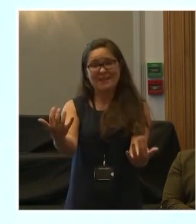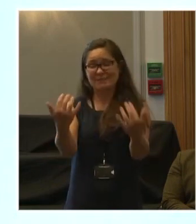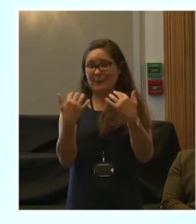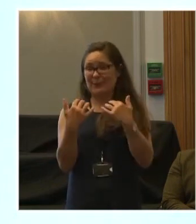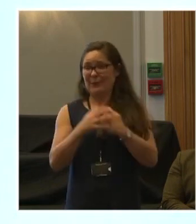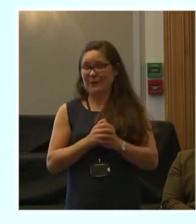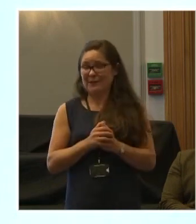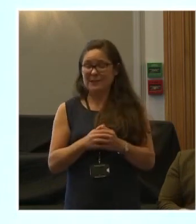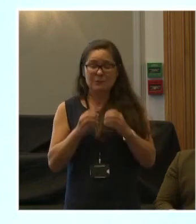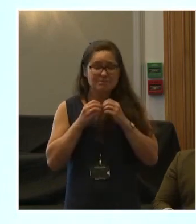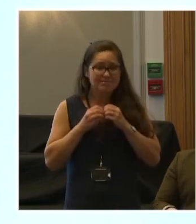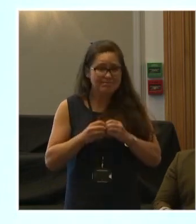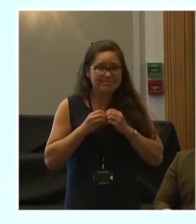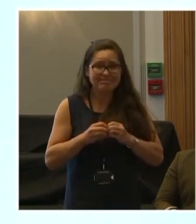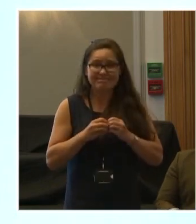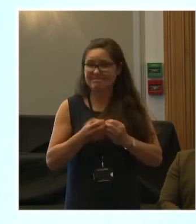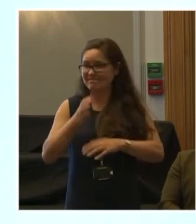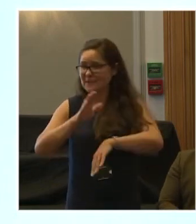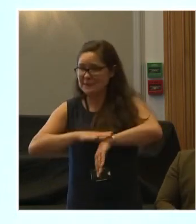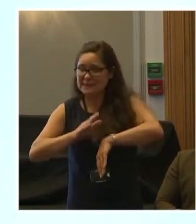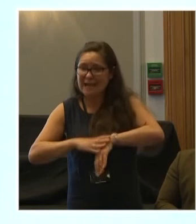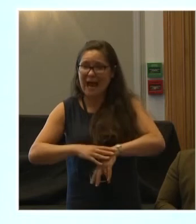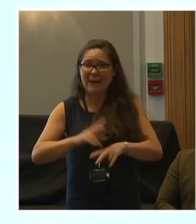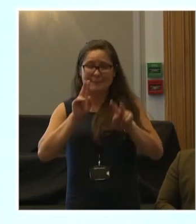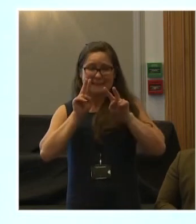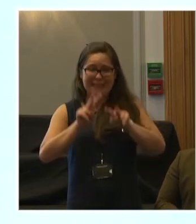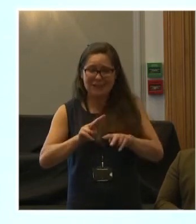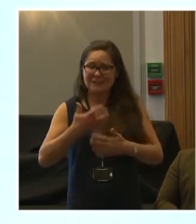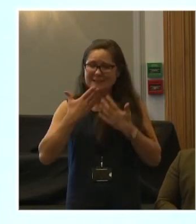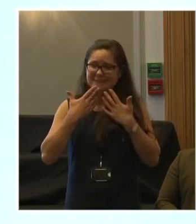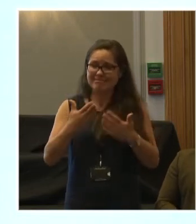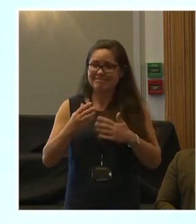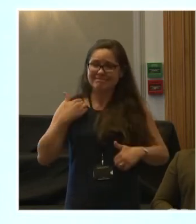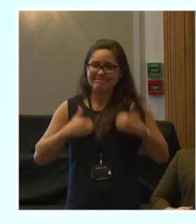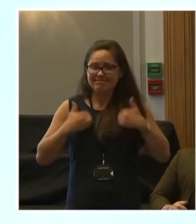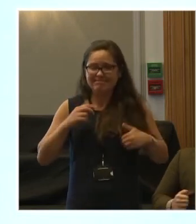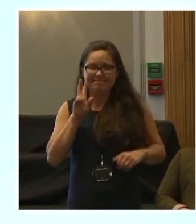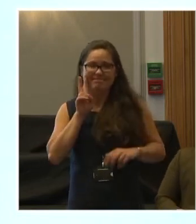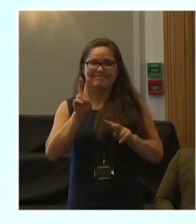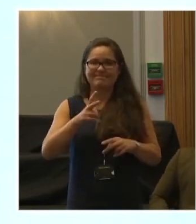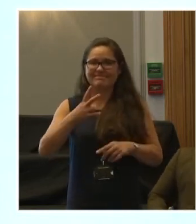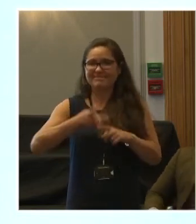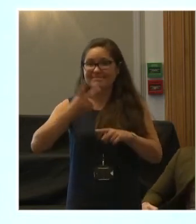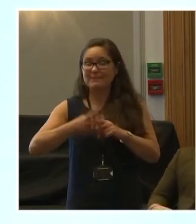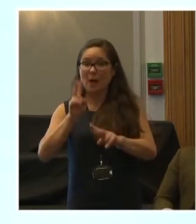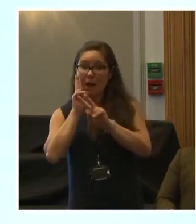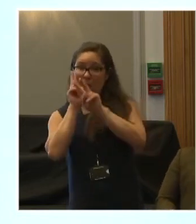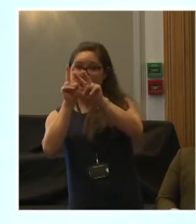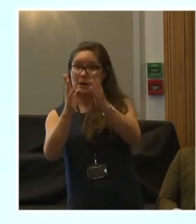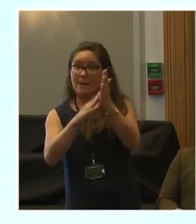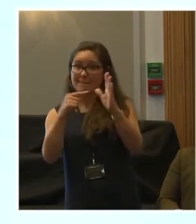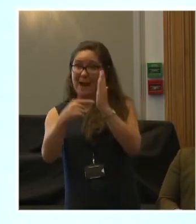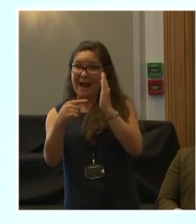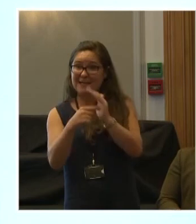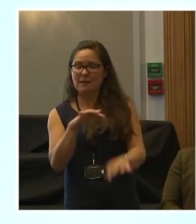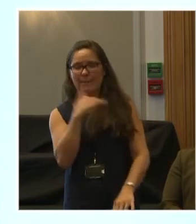really appreciate your time and attention, and I look forward to seeing you all again. I am glancing to the back to see, Matt, if we've got any time for, no